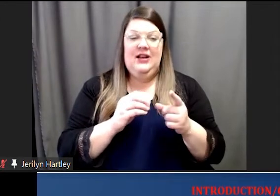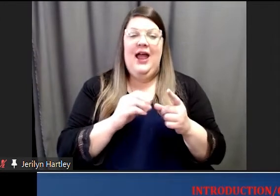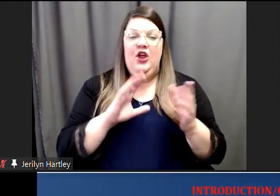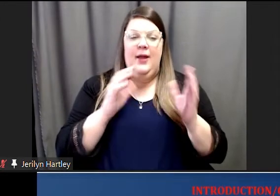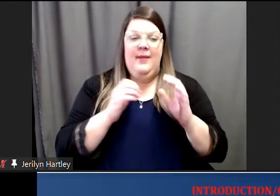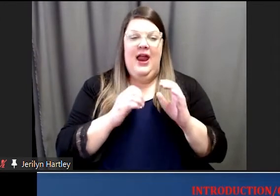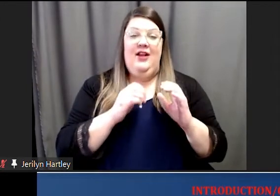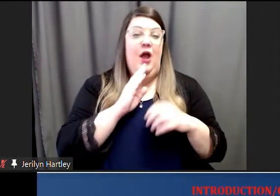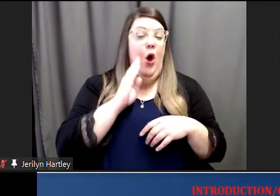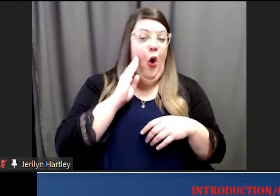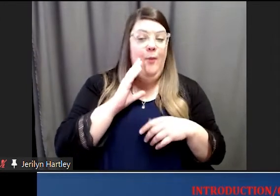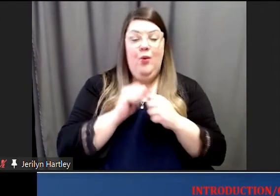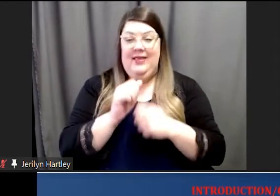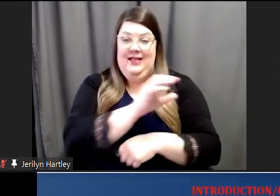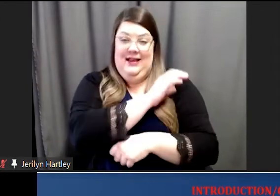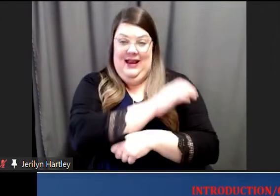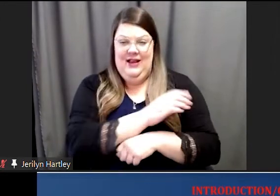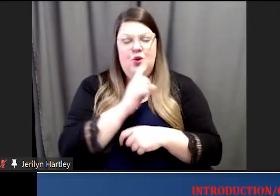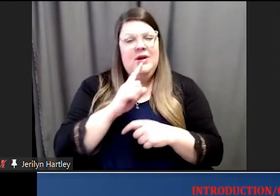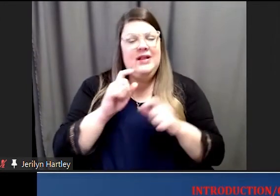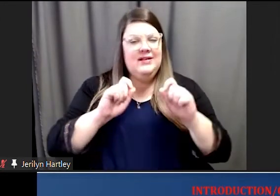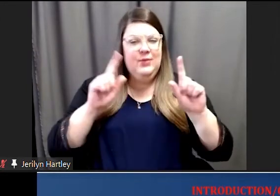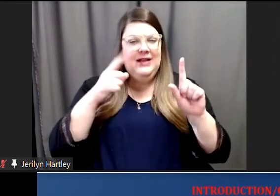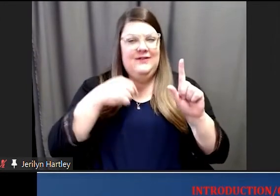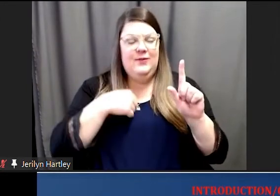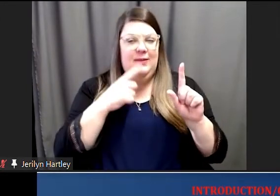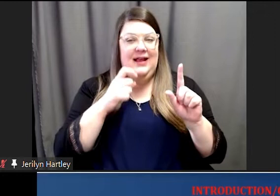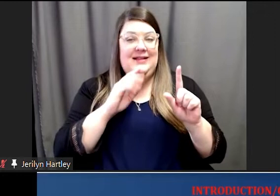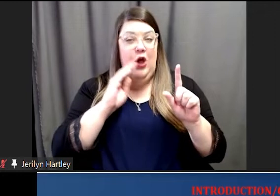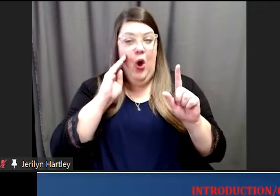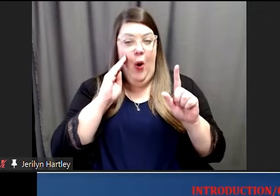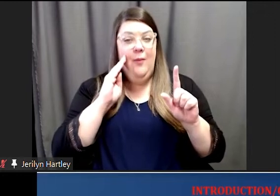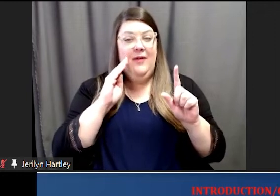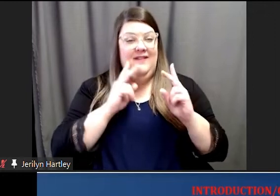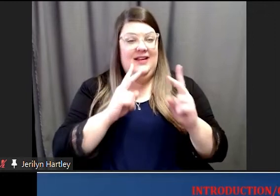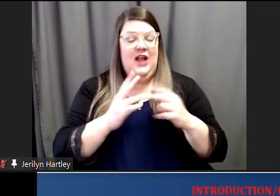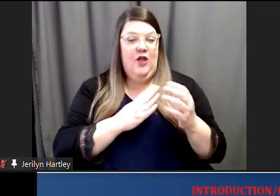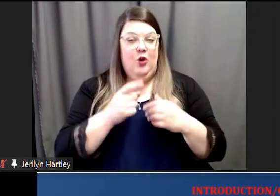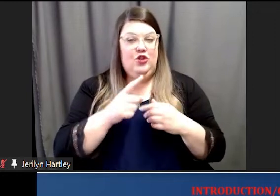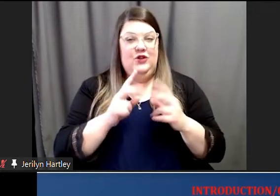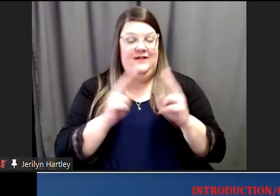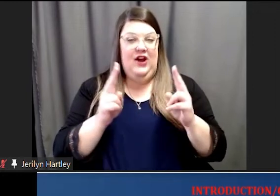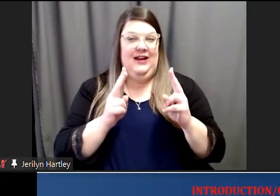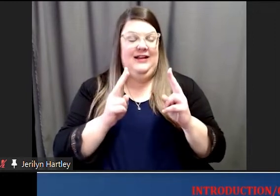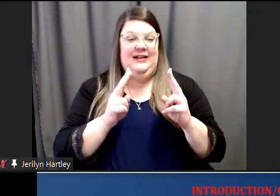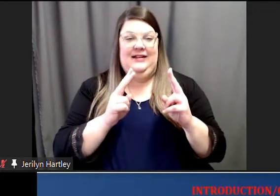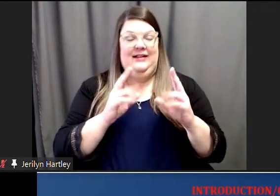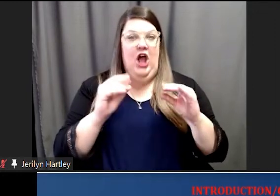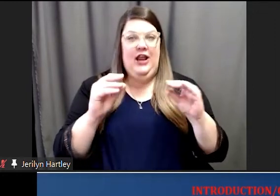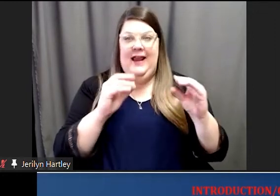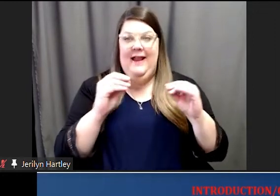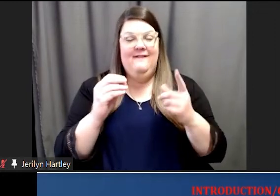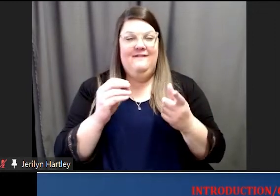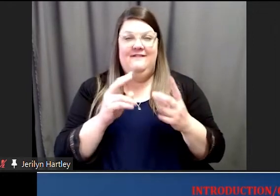visit. And this was really surprising to me because at the at-home visit, although she was very talkative and very at